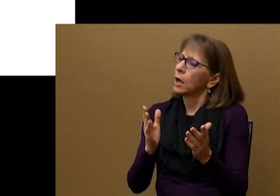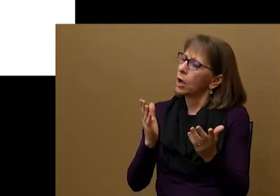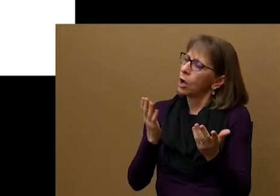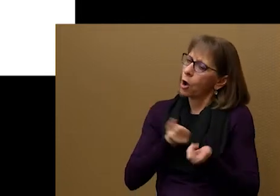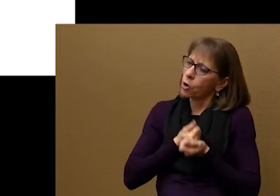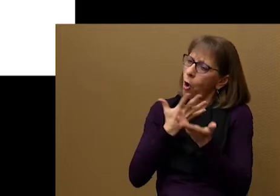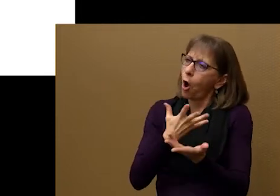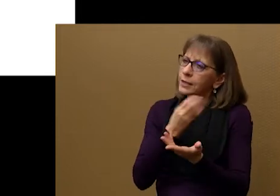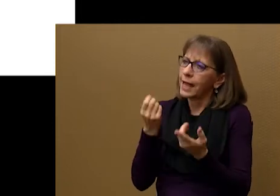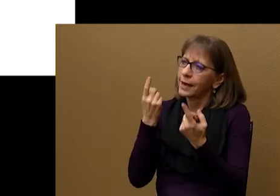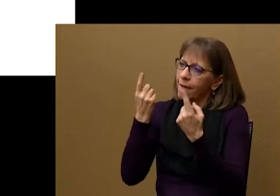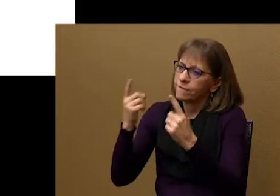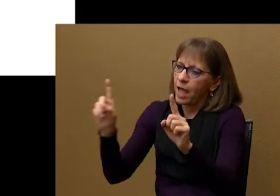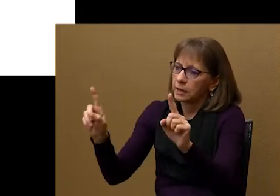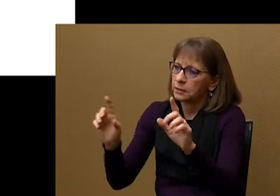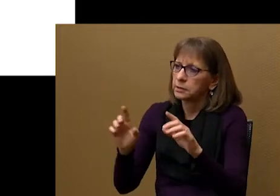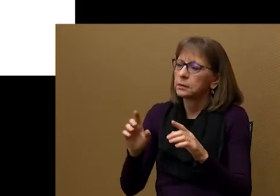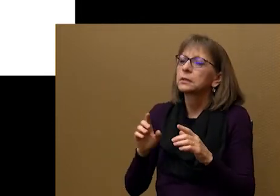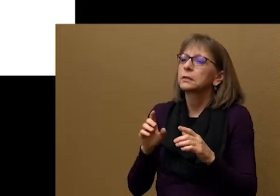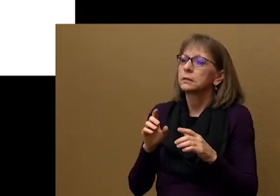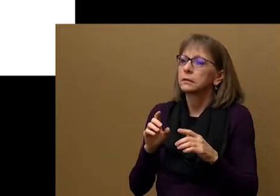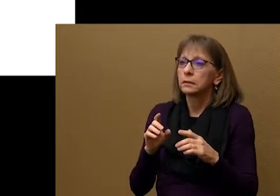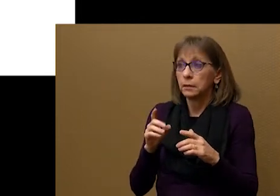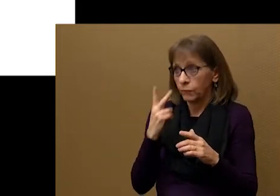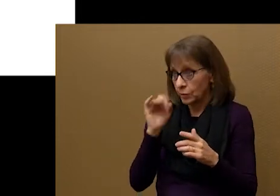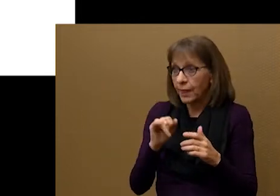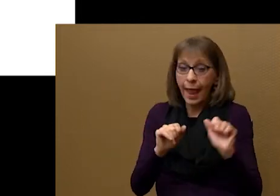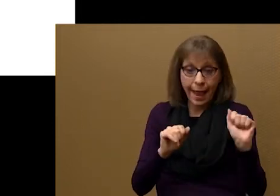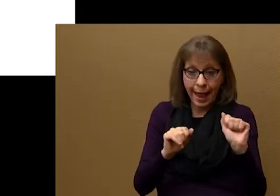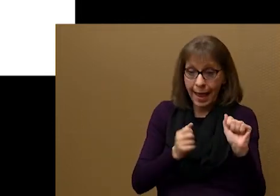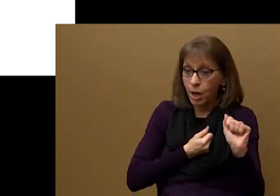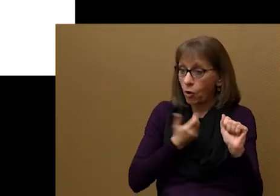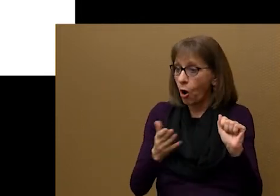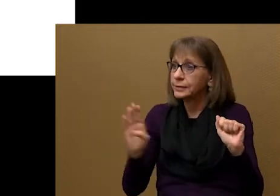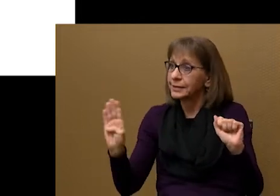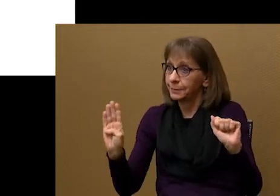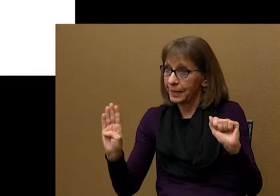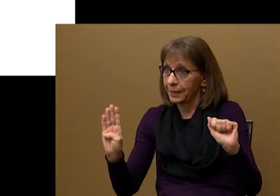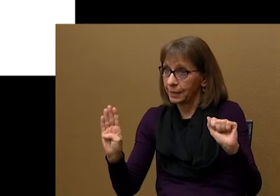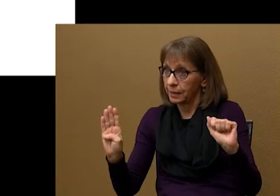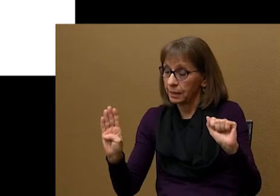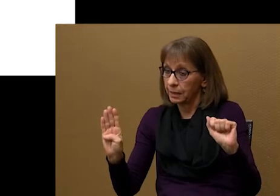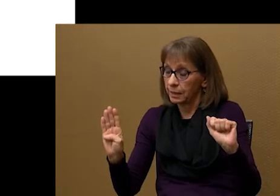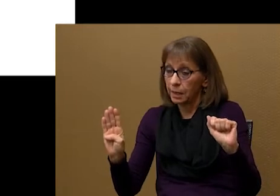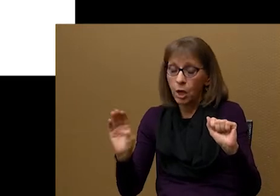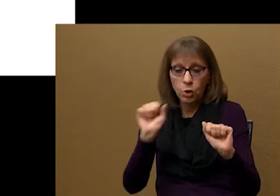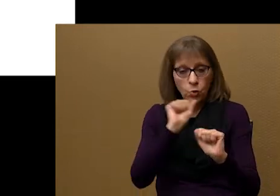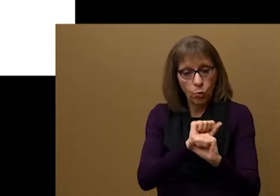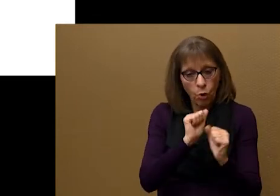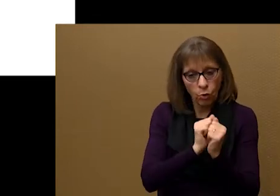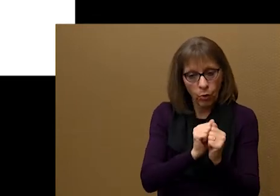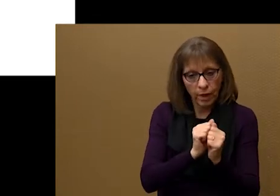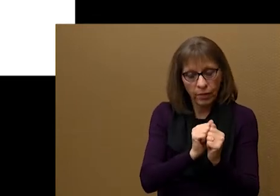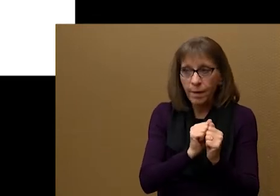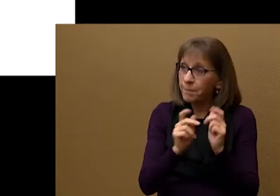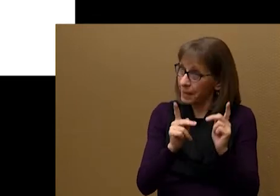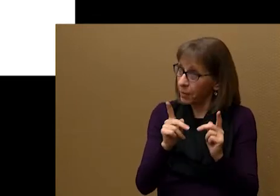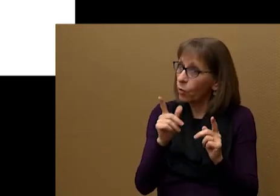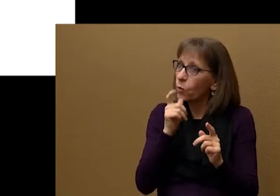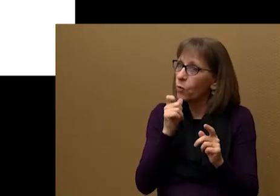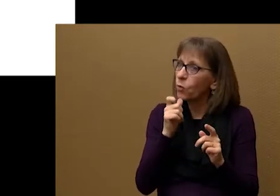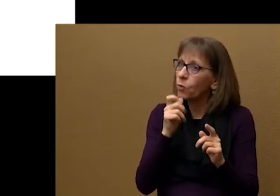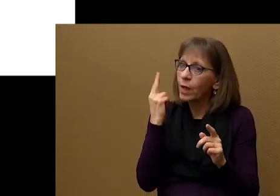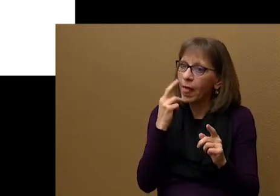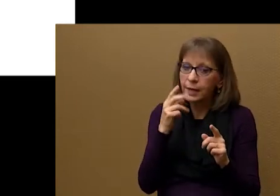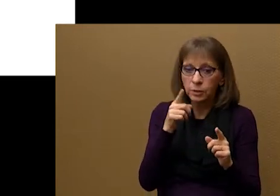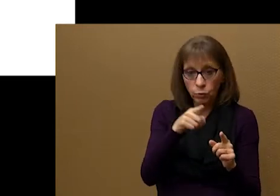problems with cause and effect. I don't know if you've ever seen this. A causes B. Ever work with people who do something and don't understand the impact